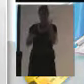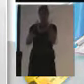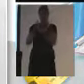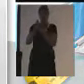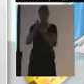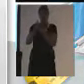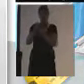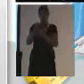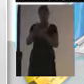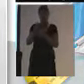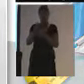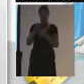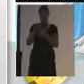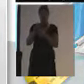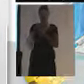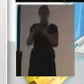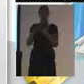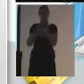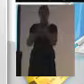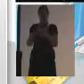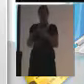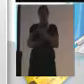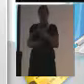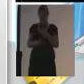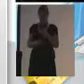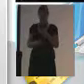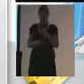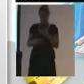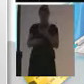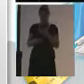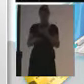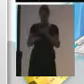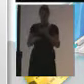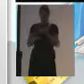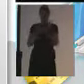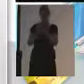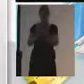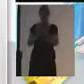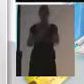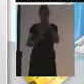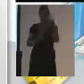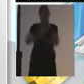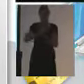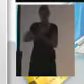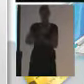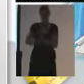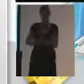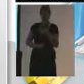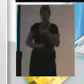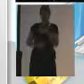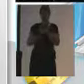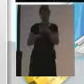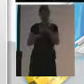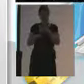ZMP final is the normalized or the standardized factor of ZPM. And we